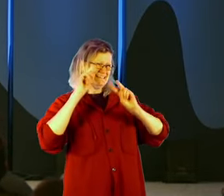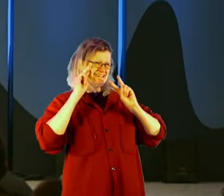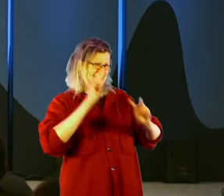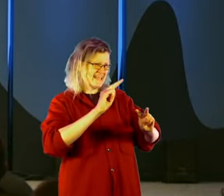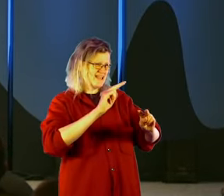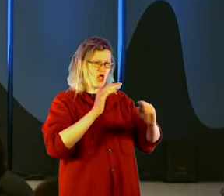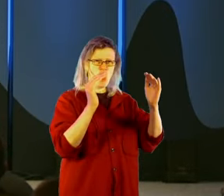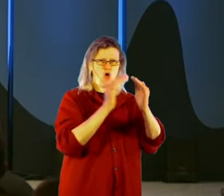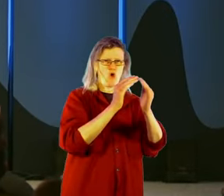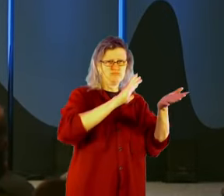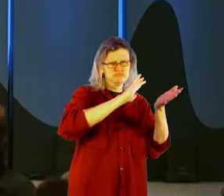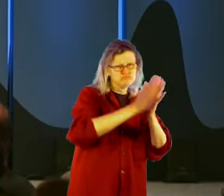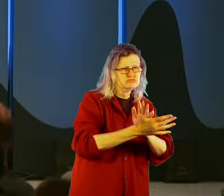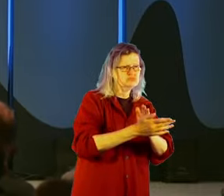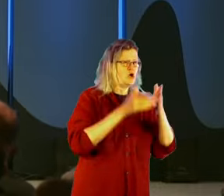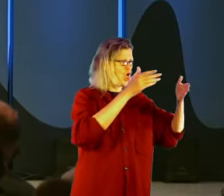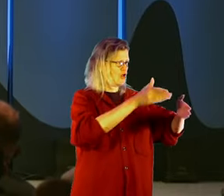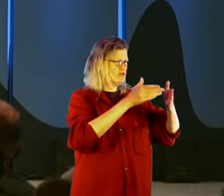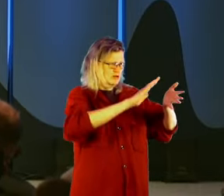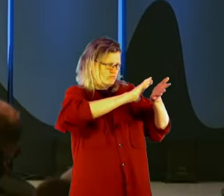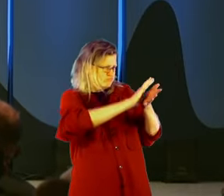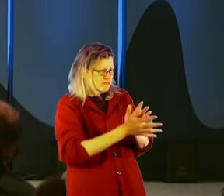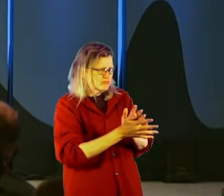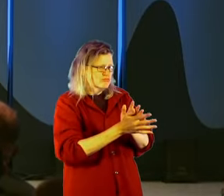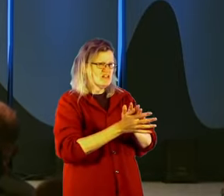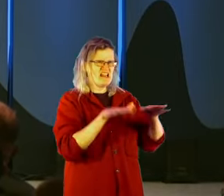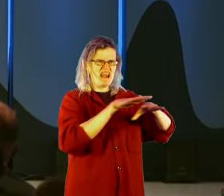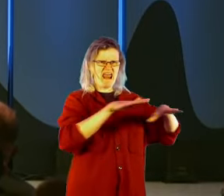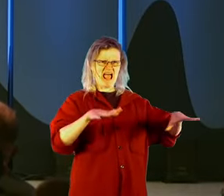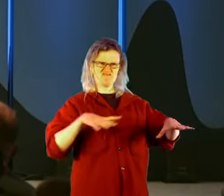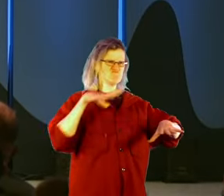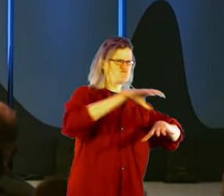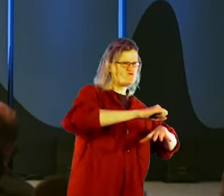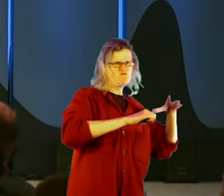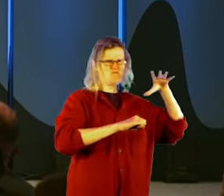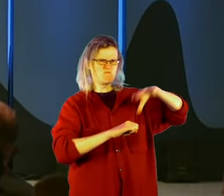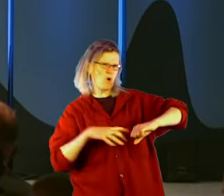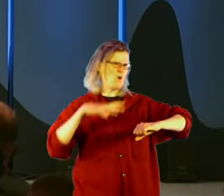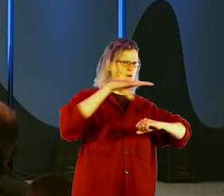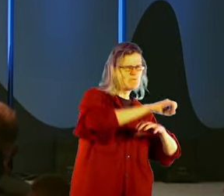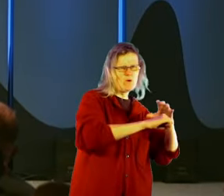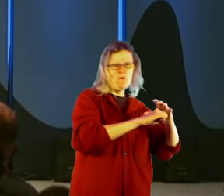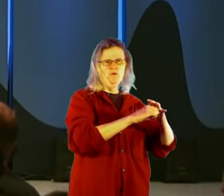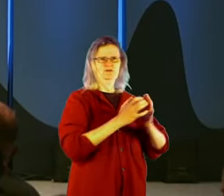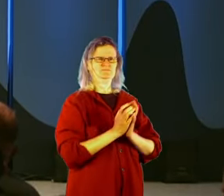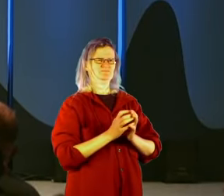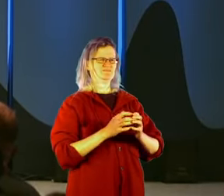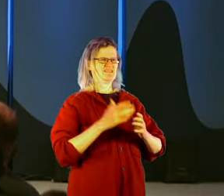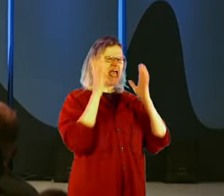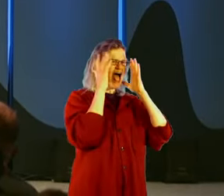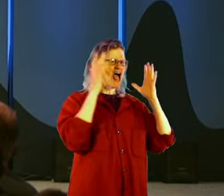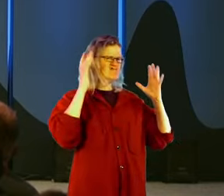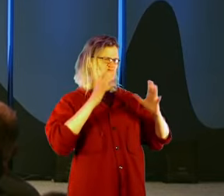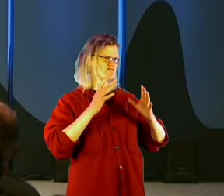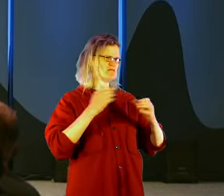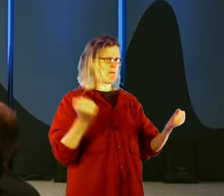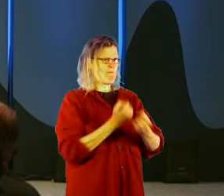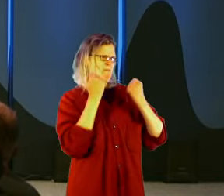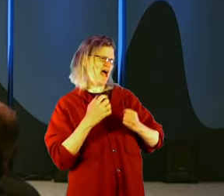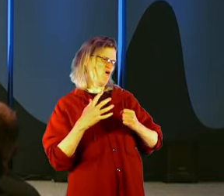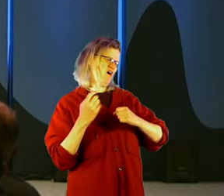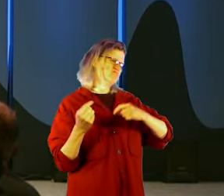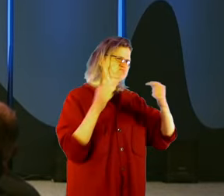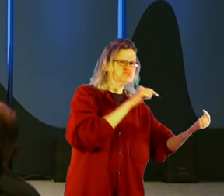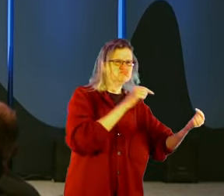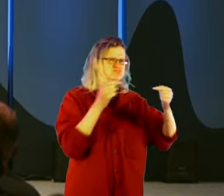the homes and the hospitals, the land grab and the power grab, the greed, the arrogance, the anger, the